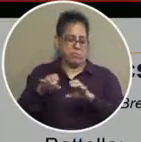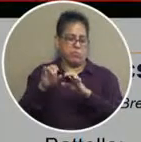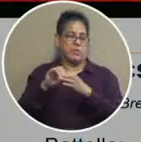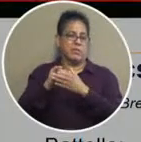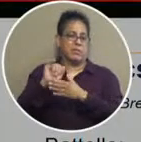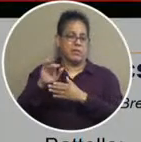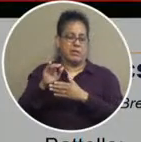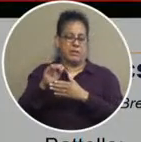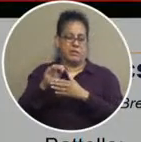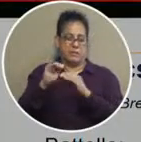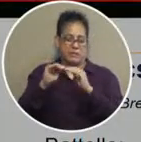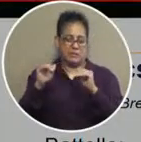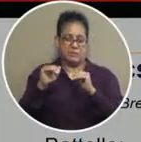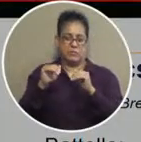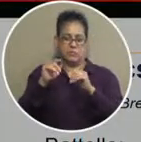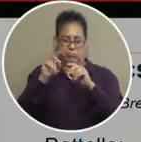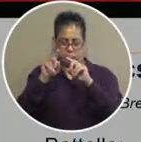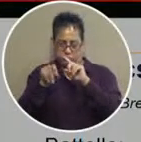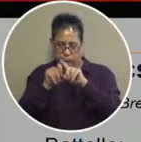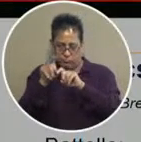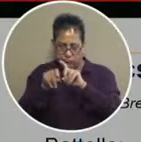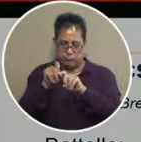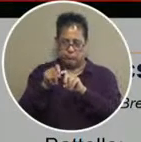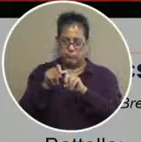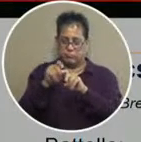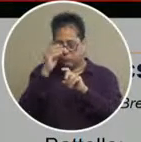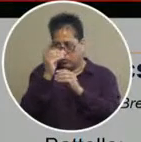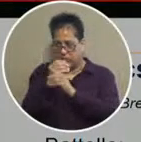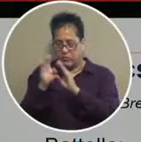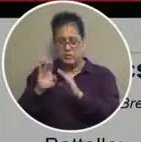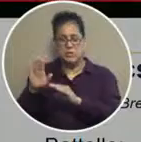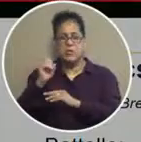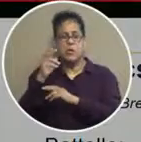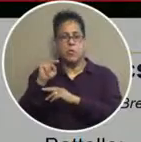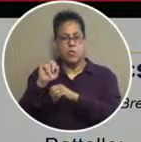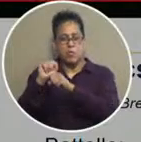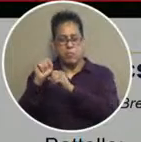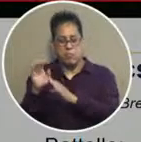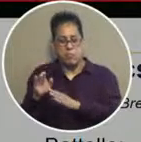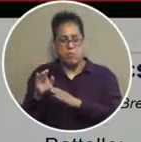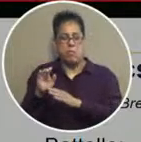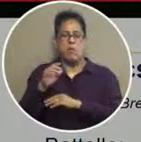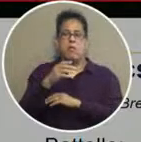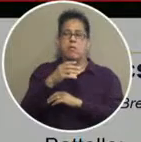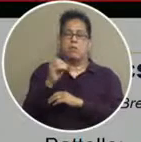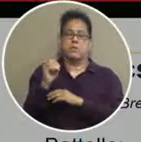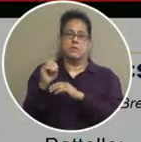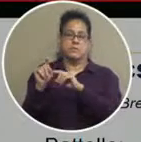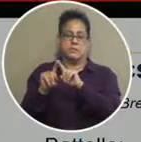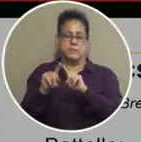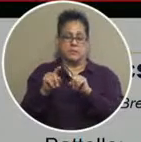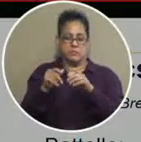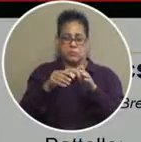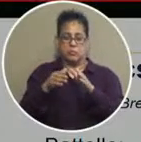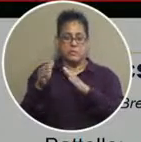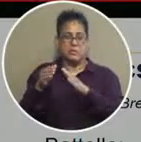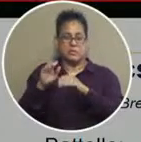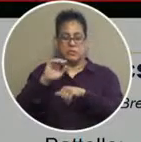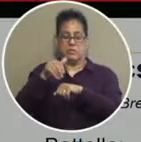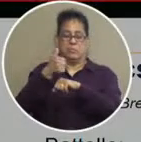of tracing and notification amongst their own employees? Testing, looking at ways to